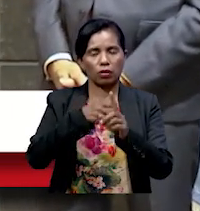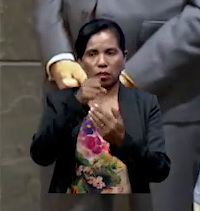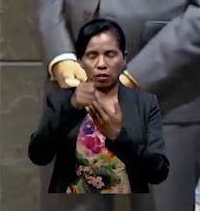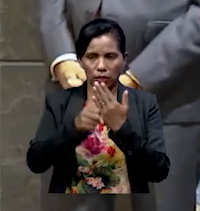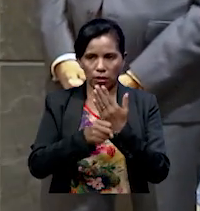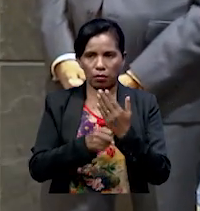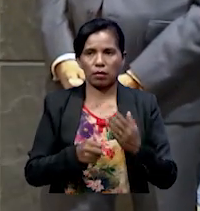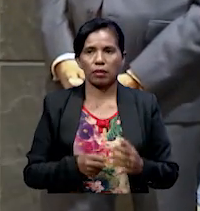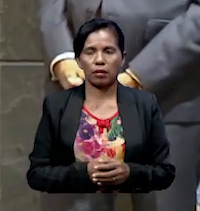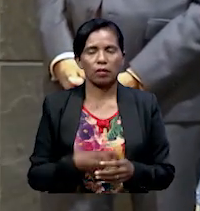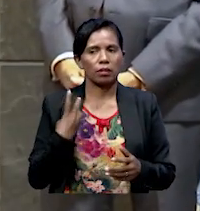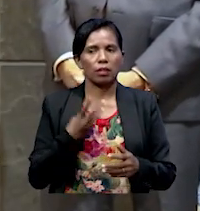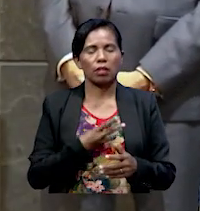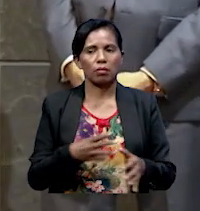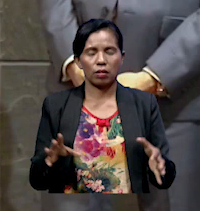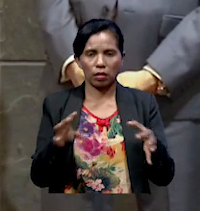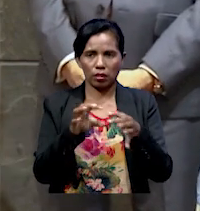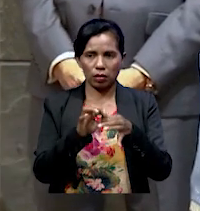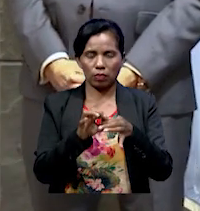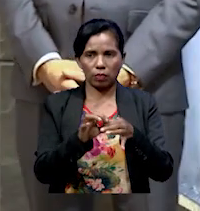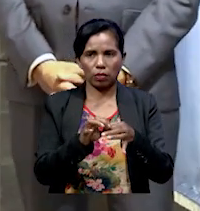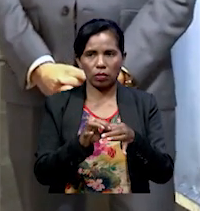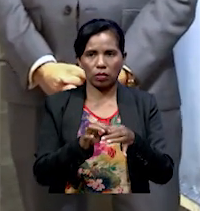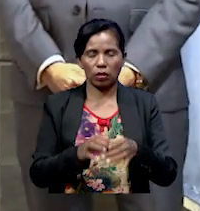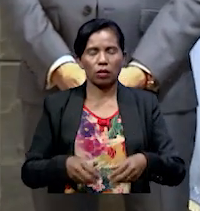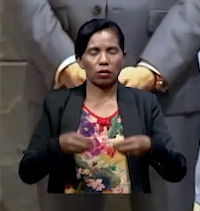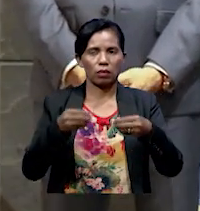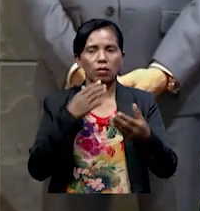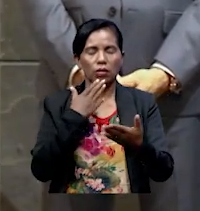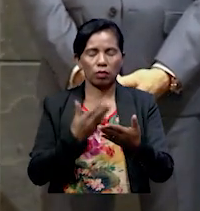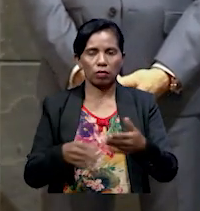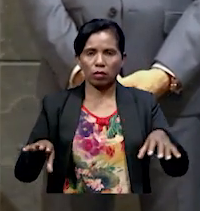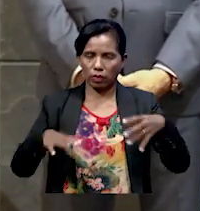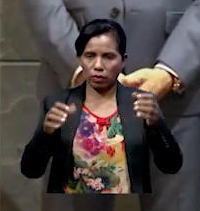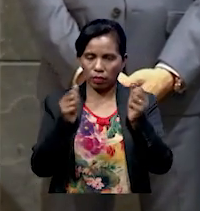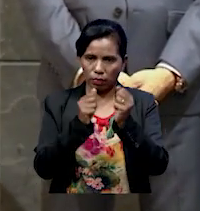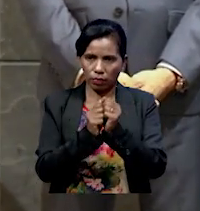Switzerland joined after it took longer for Switzerland to join